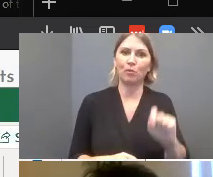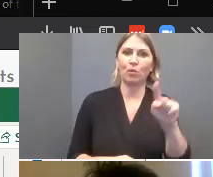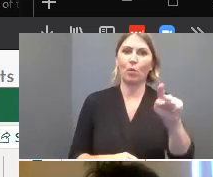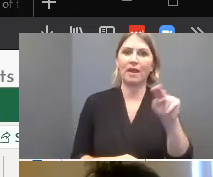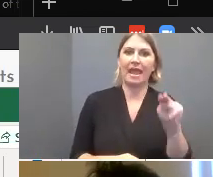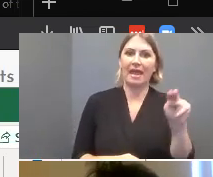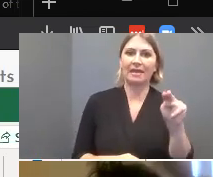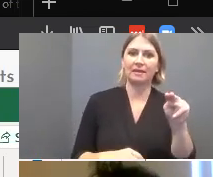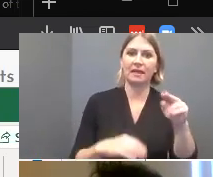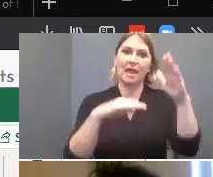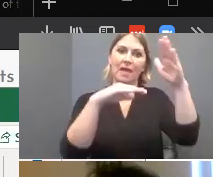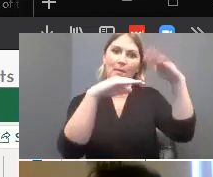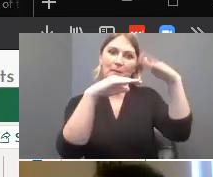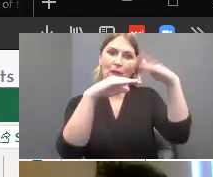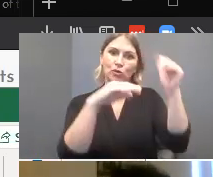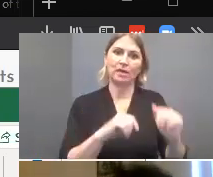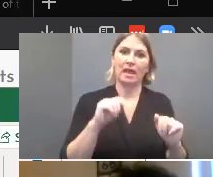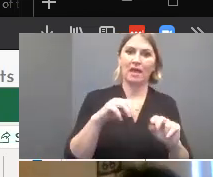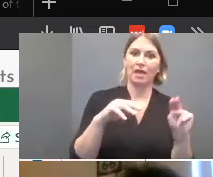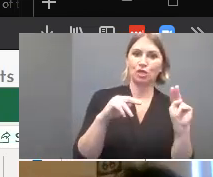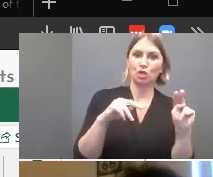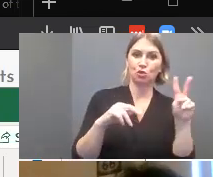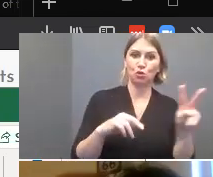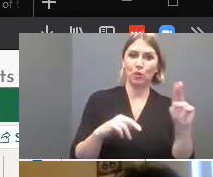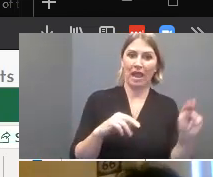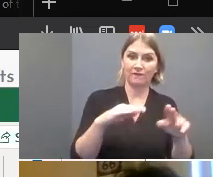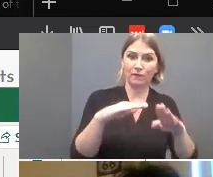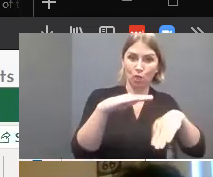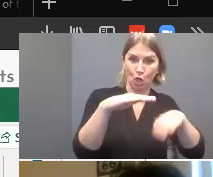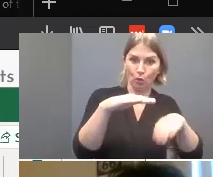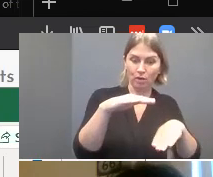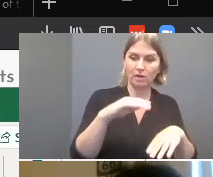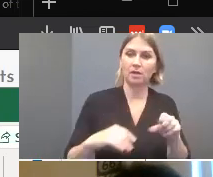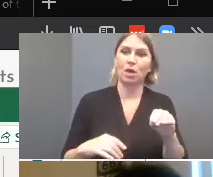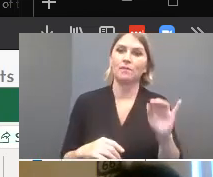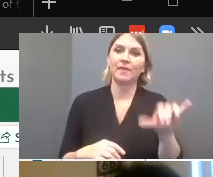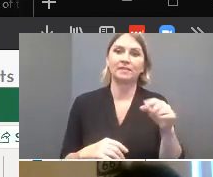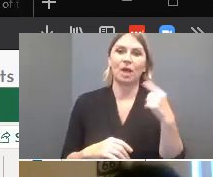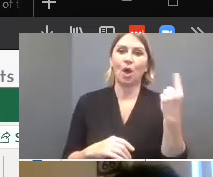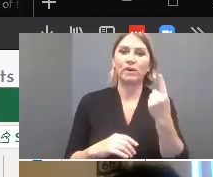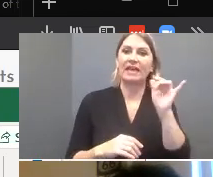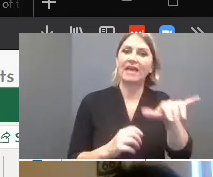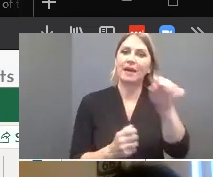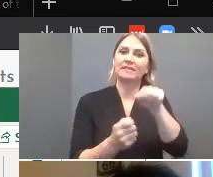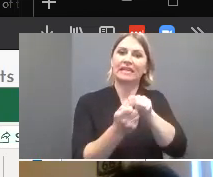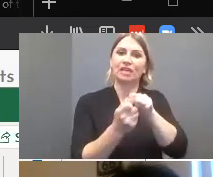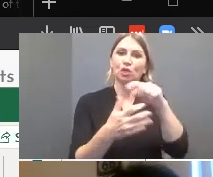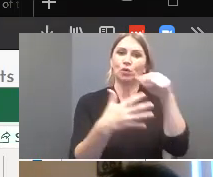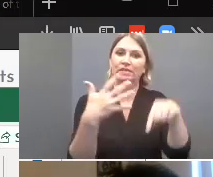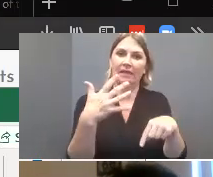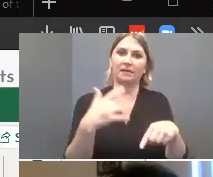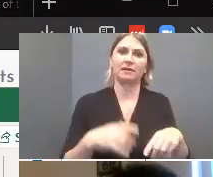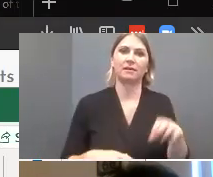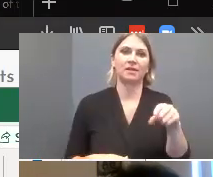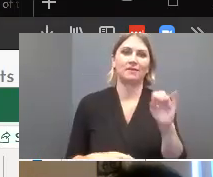bound and 2n squared in the lower bound. So this equation resides within this particular set of bounds. So essentially